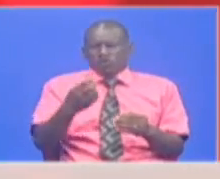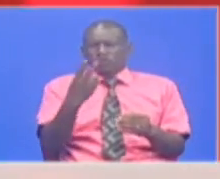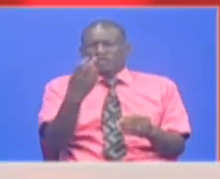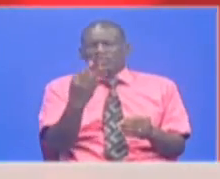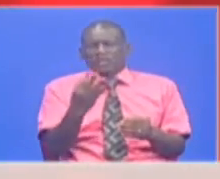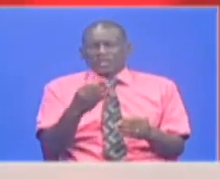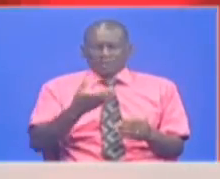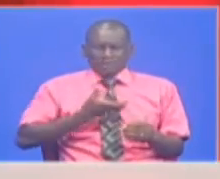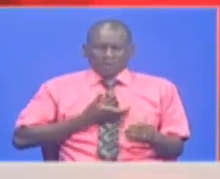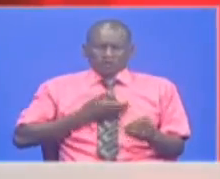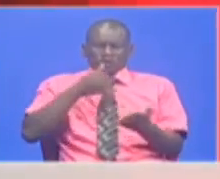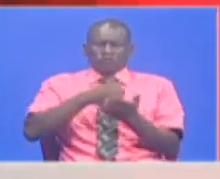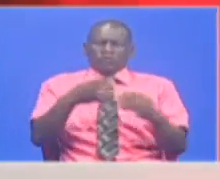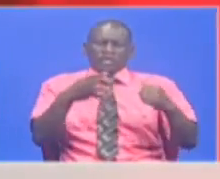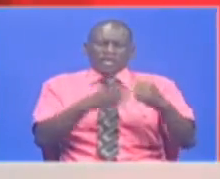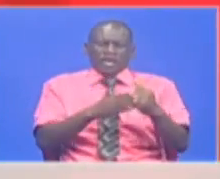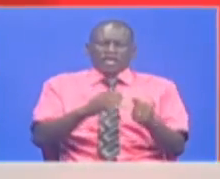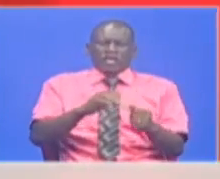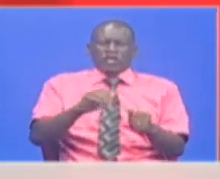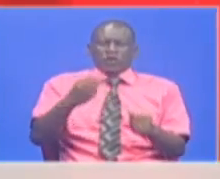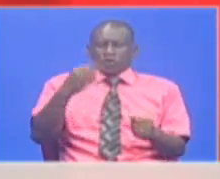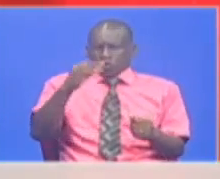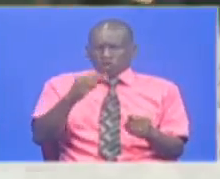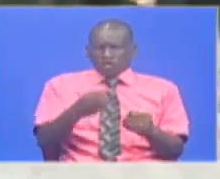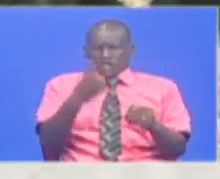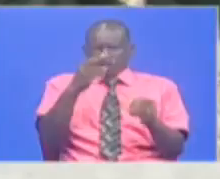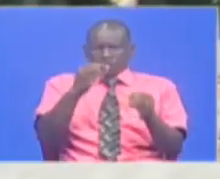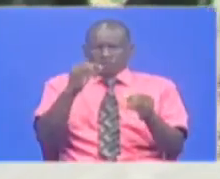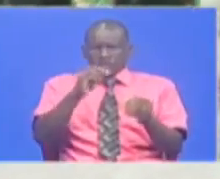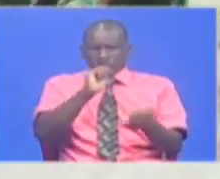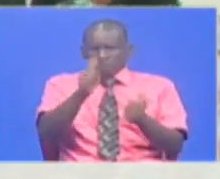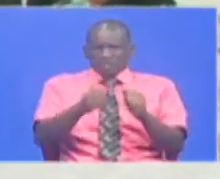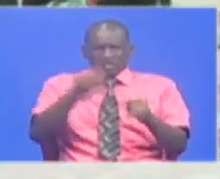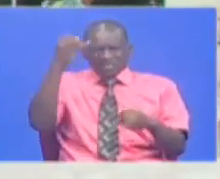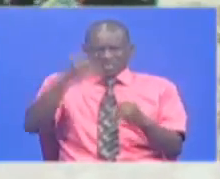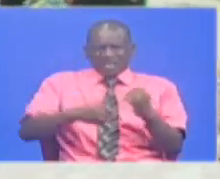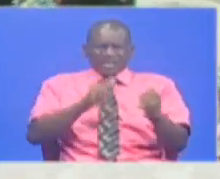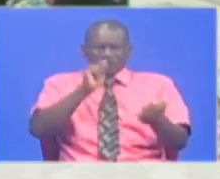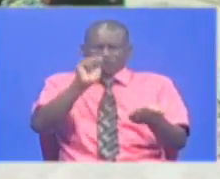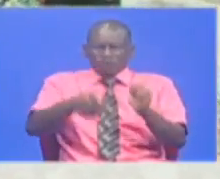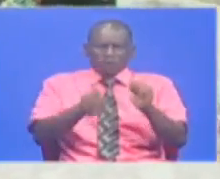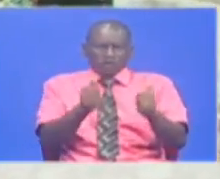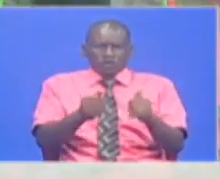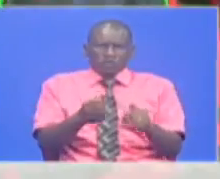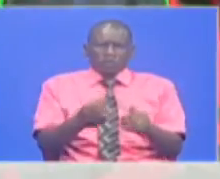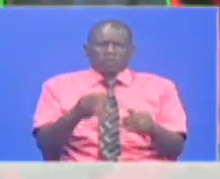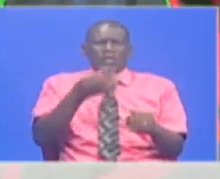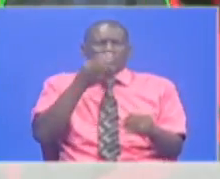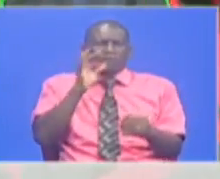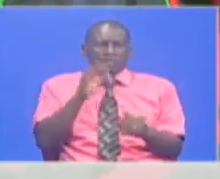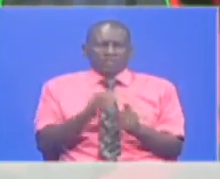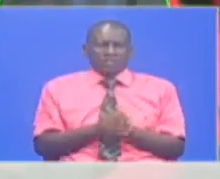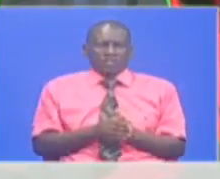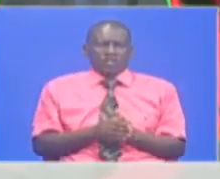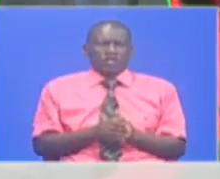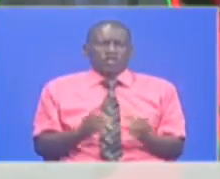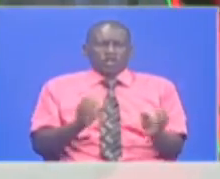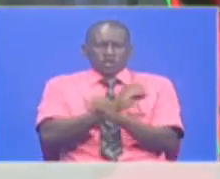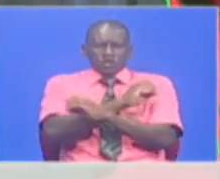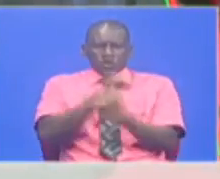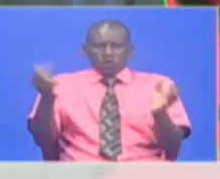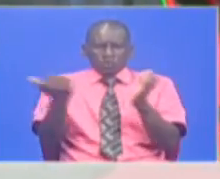9 gold, in 20 events. The last qualifying round is scheduled to be held in France. Hakuna shida